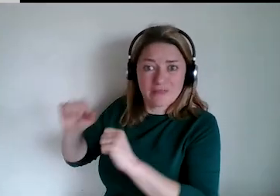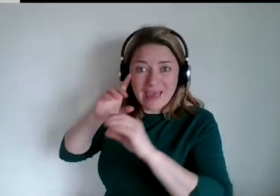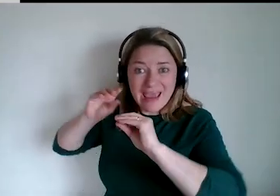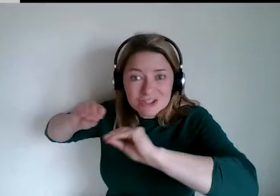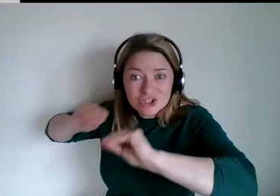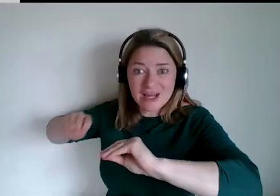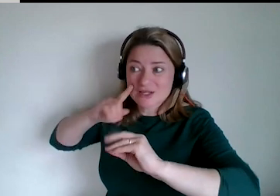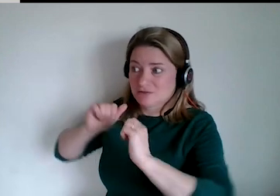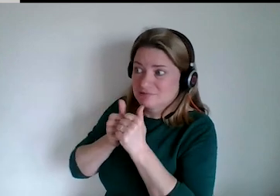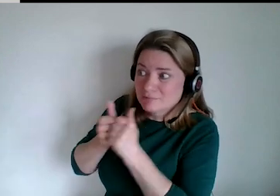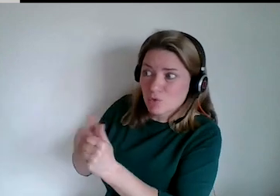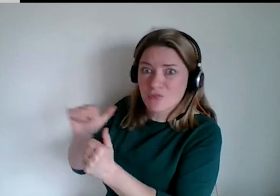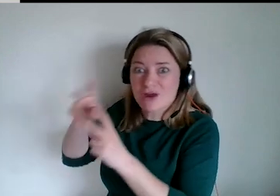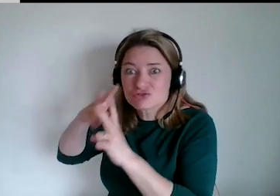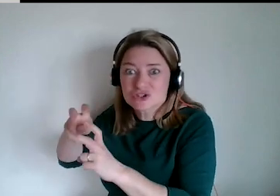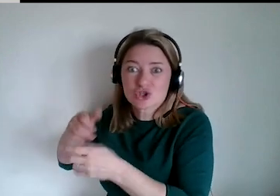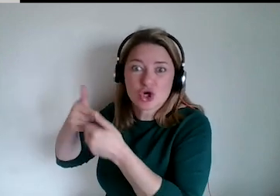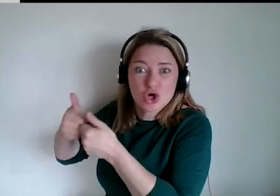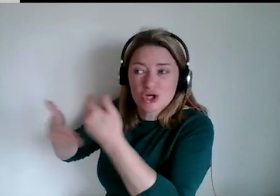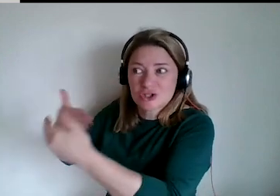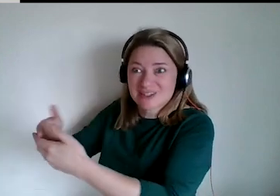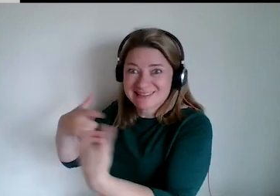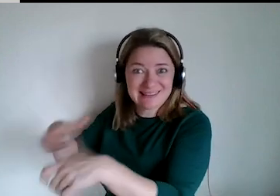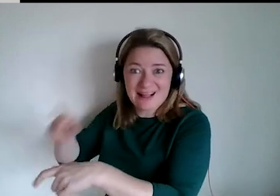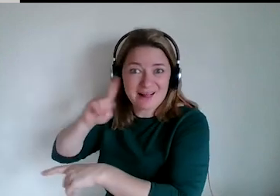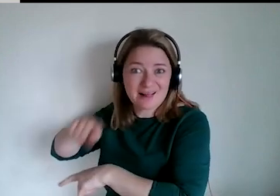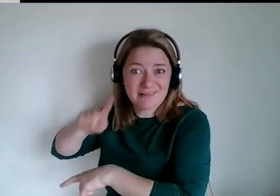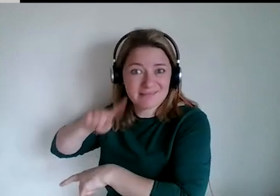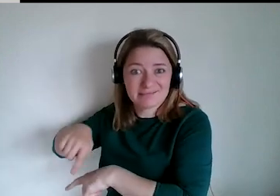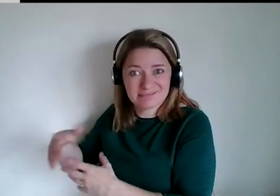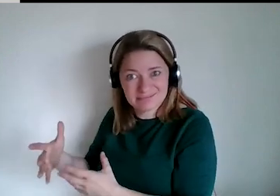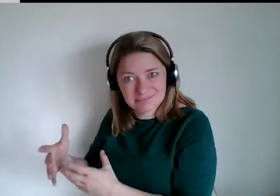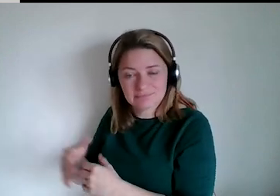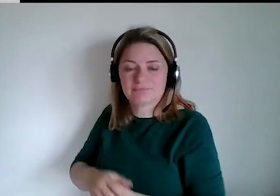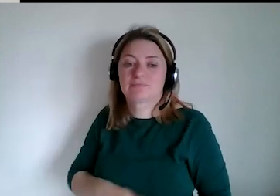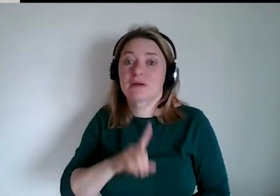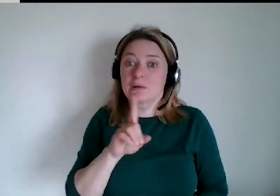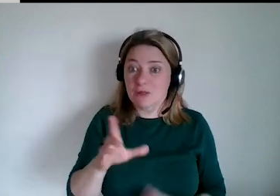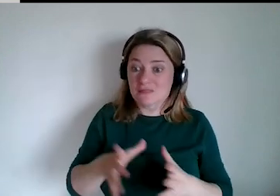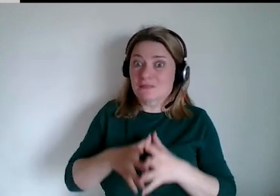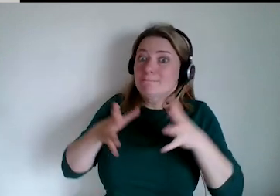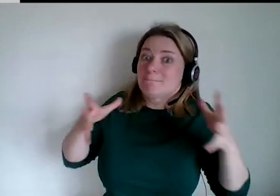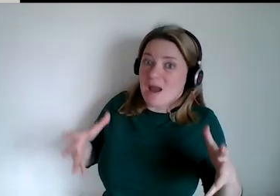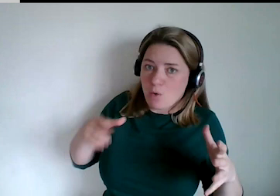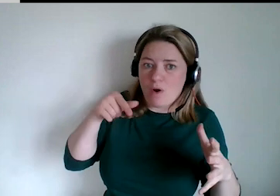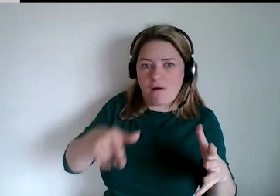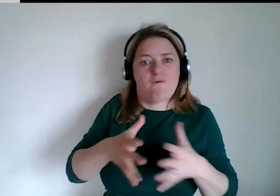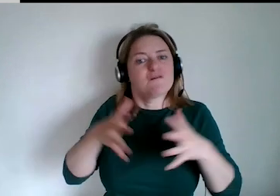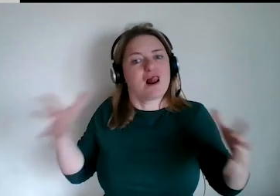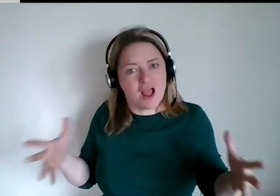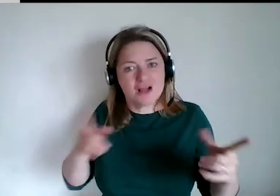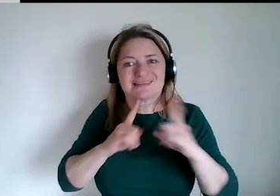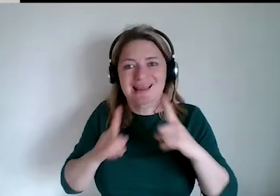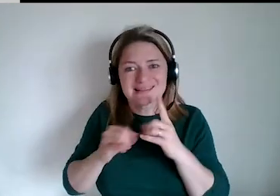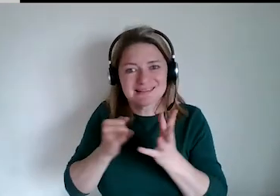research, still has not been listened to. But the power of large data sets is something that's going to, with AI